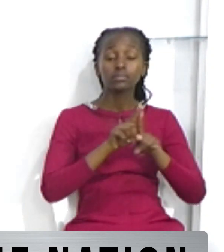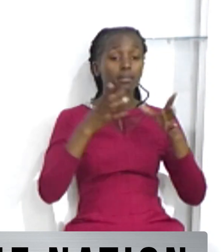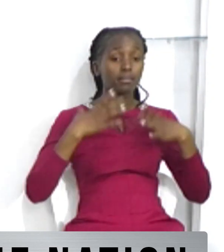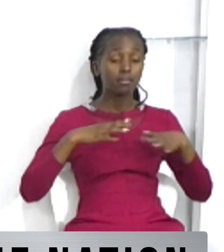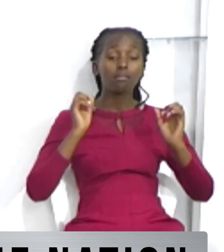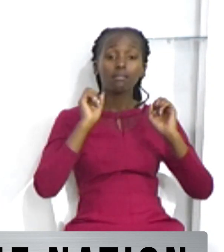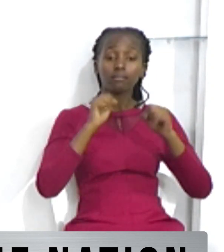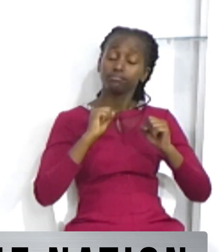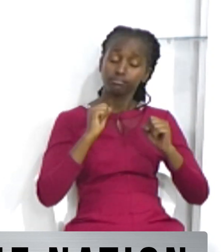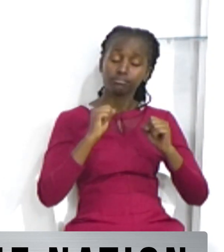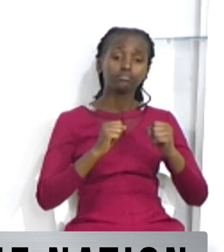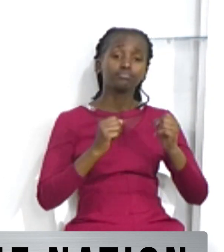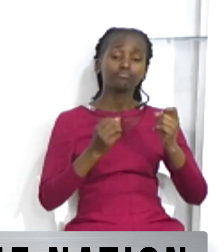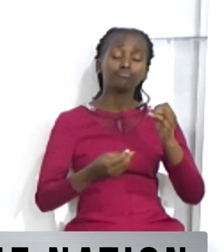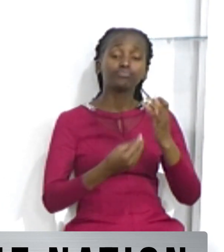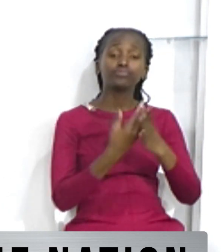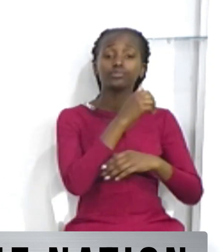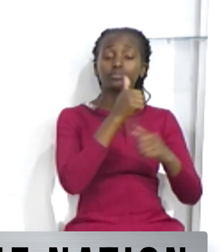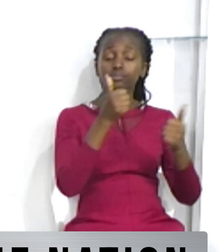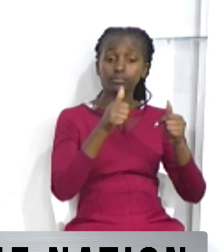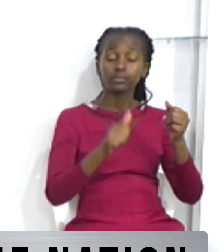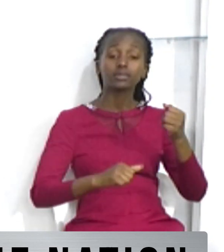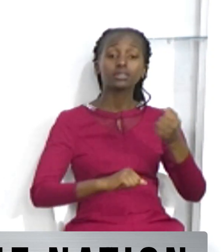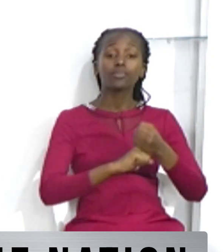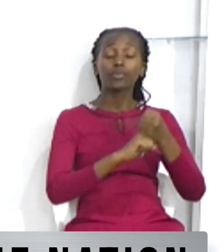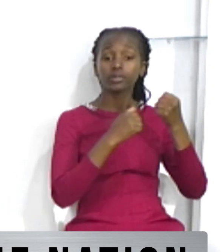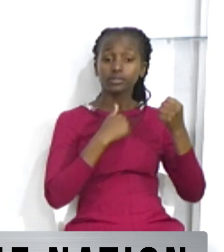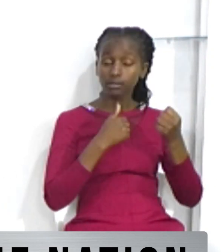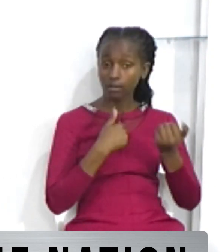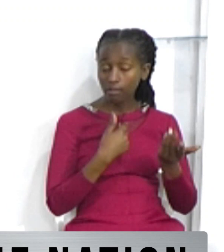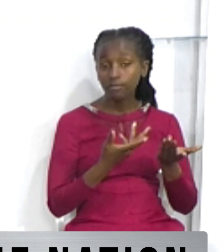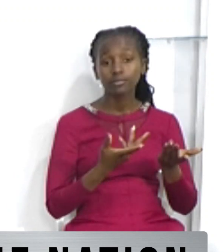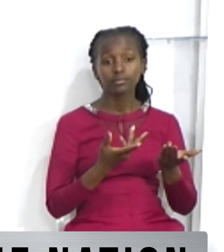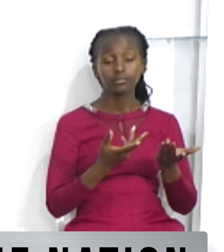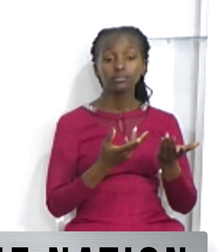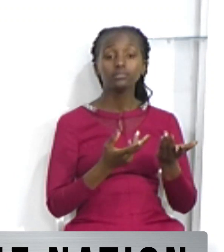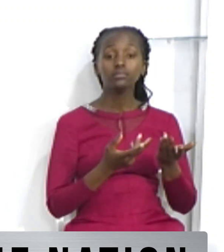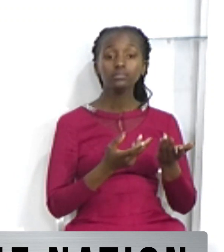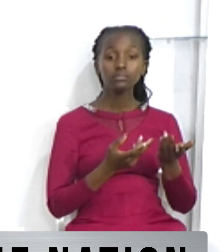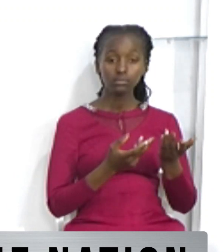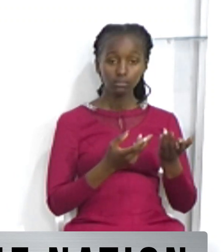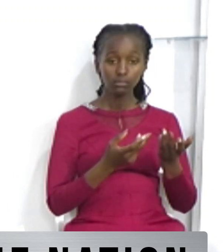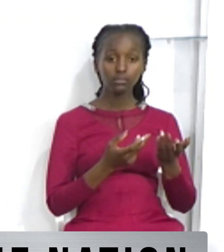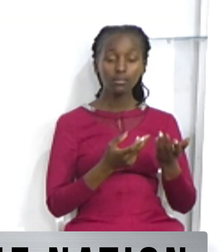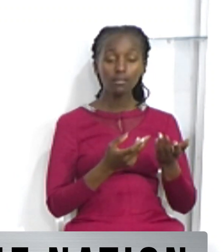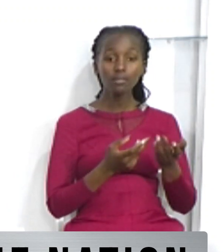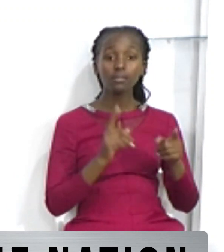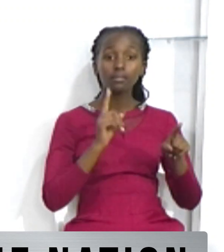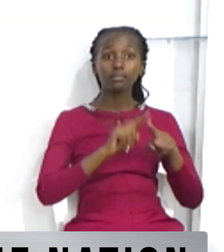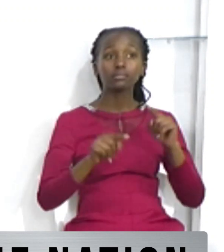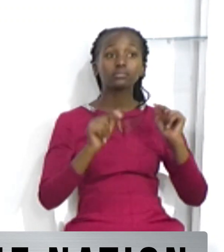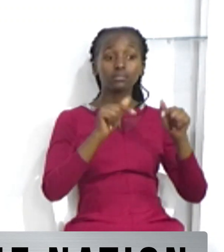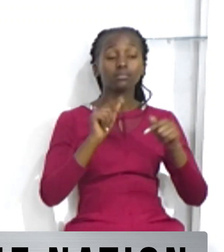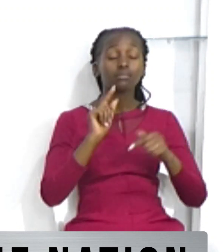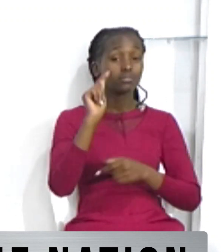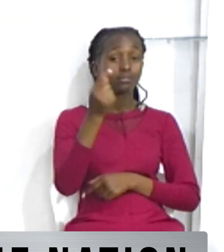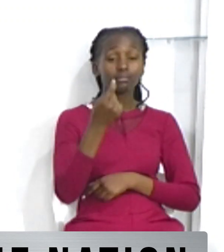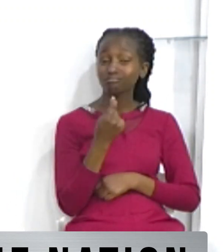thrive. People support in terms of farming inputs. But you see, Kenya, for